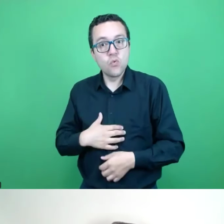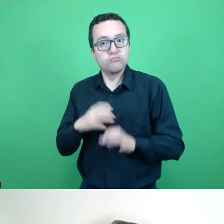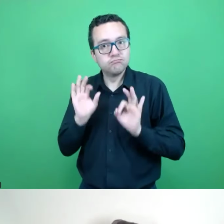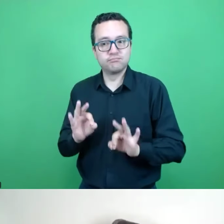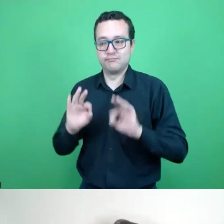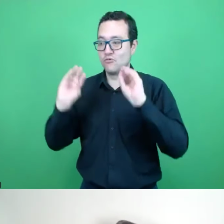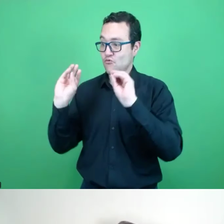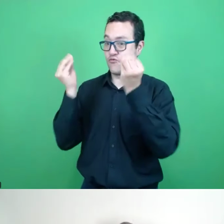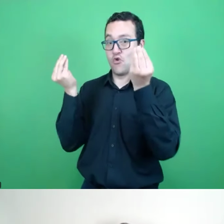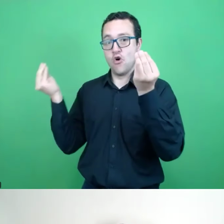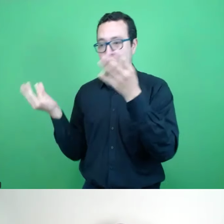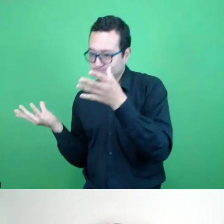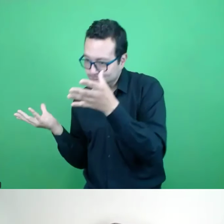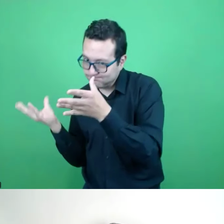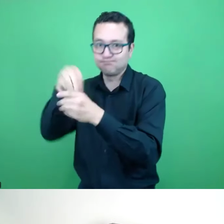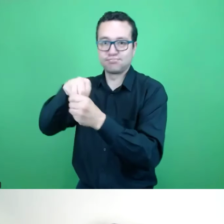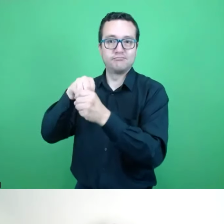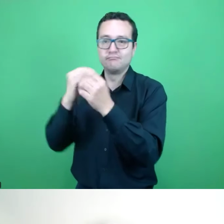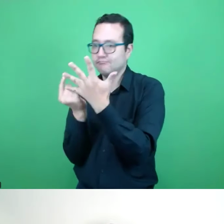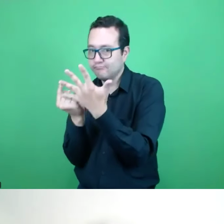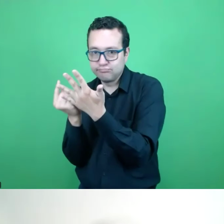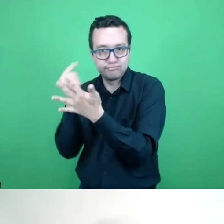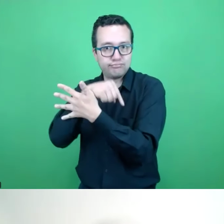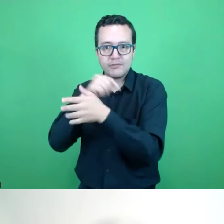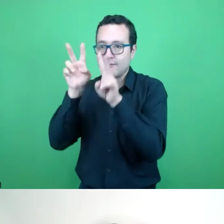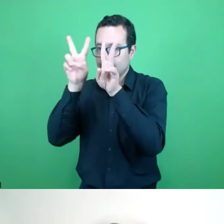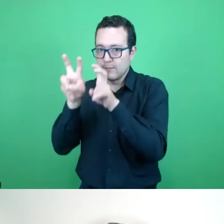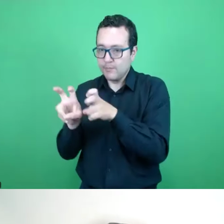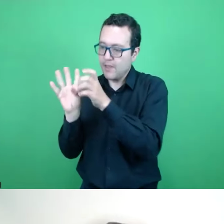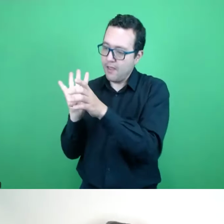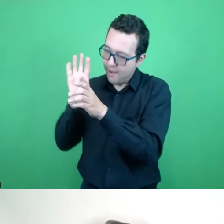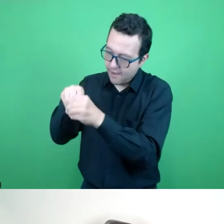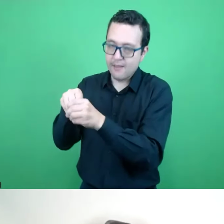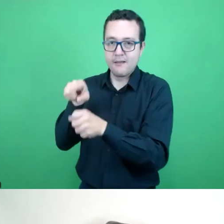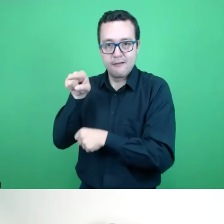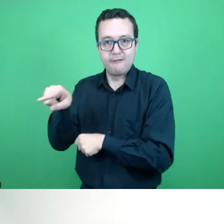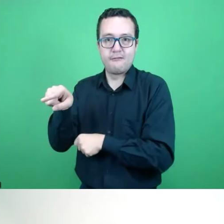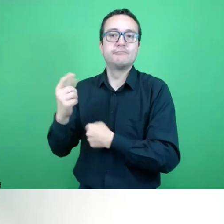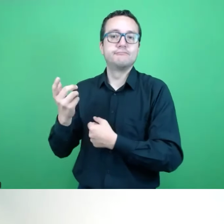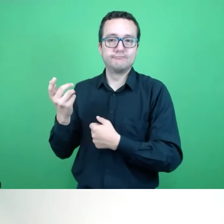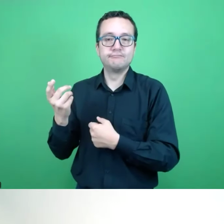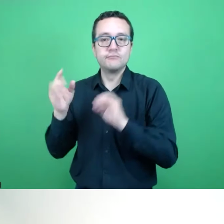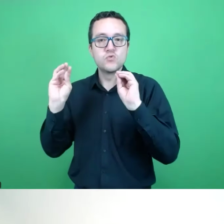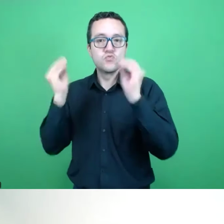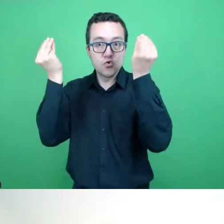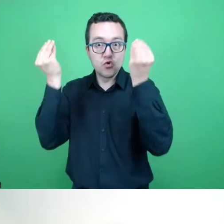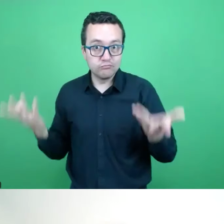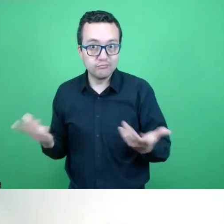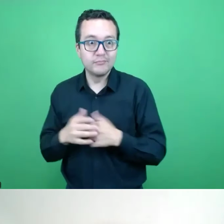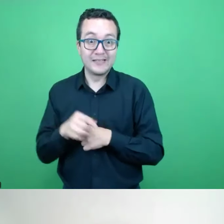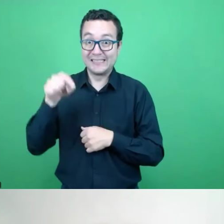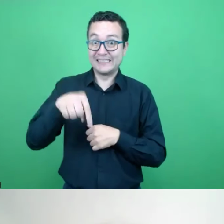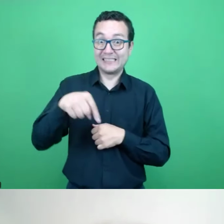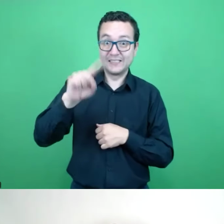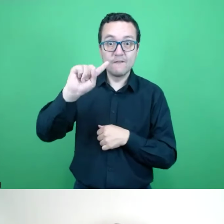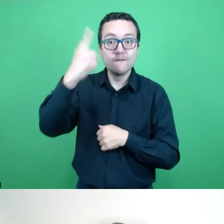of a series of webinars that look at the perspective of youth with disabilities, and also that